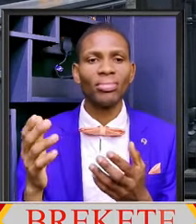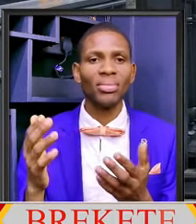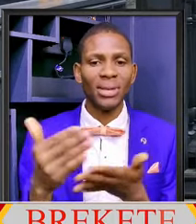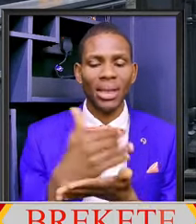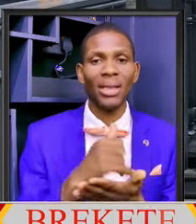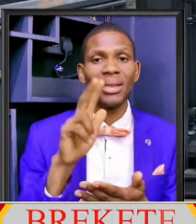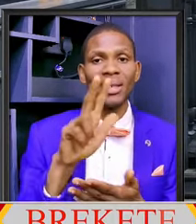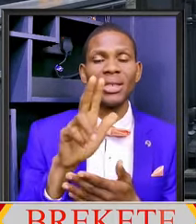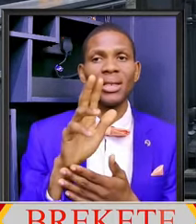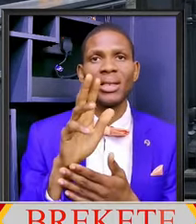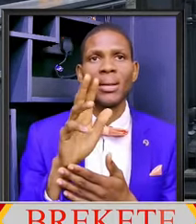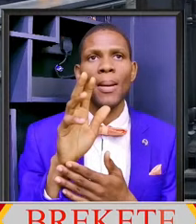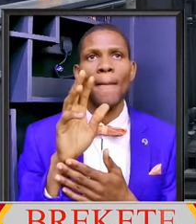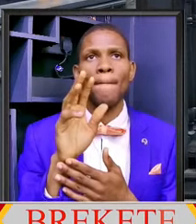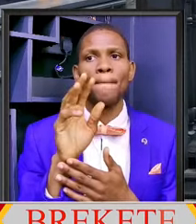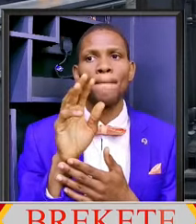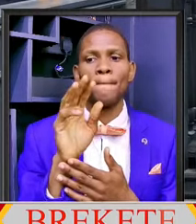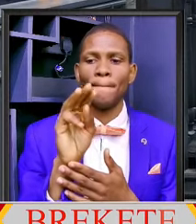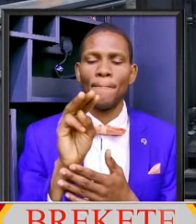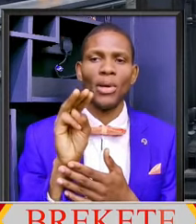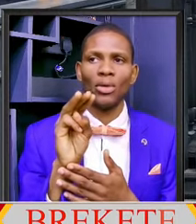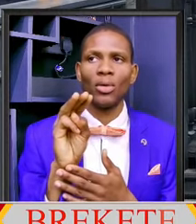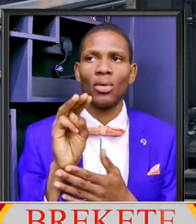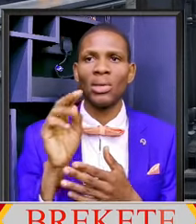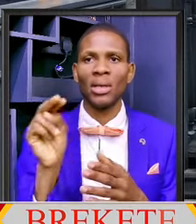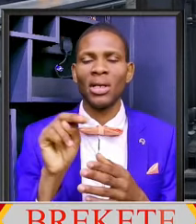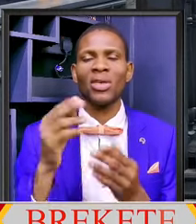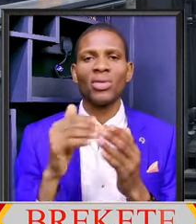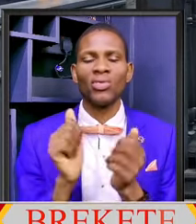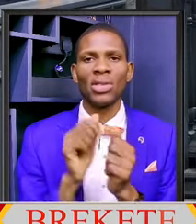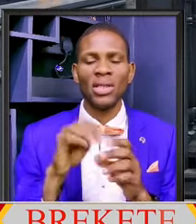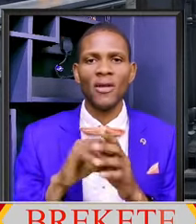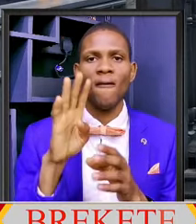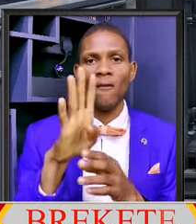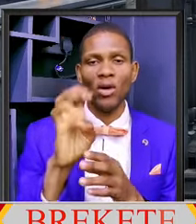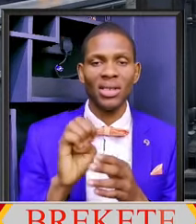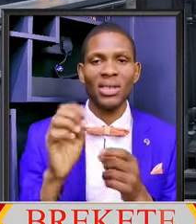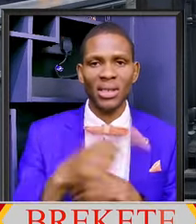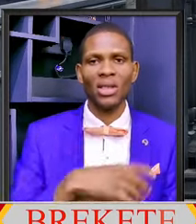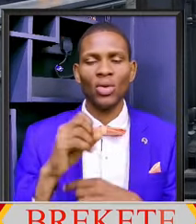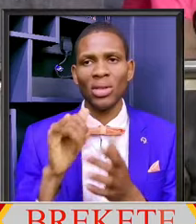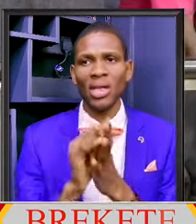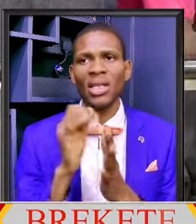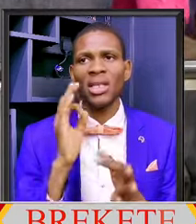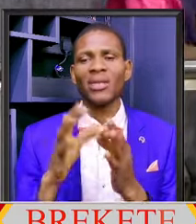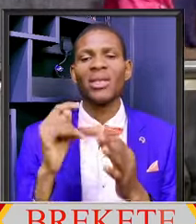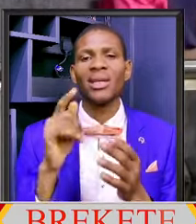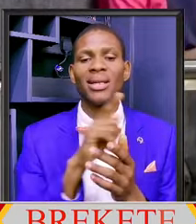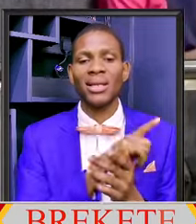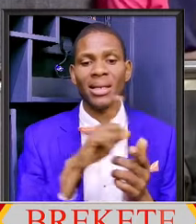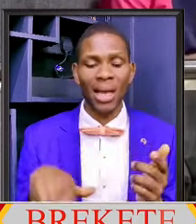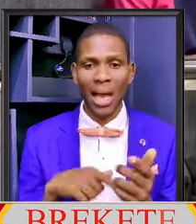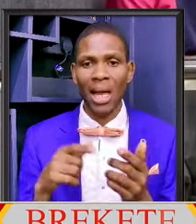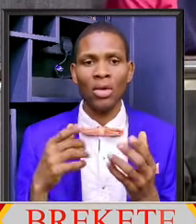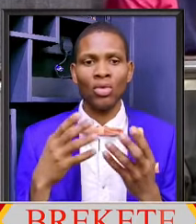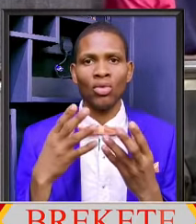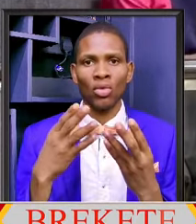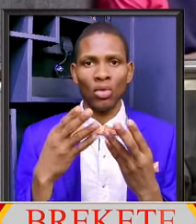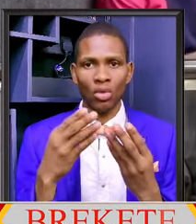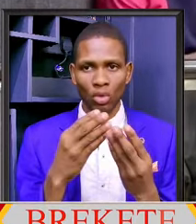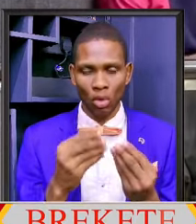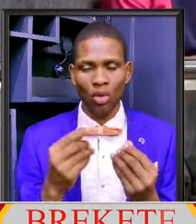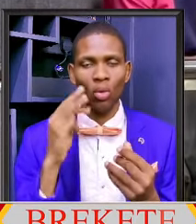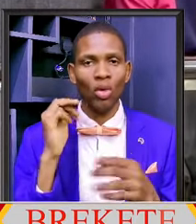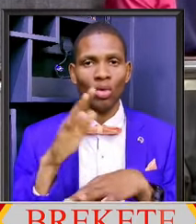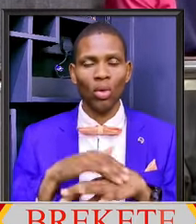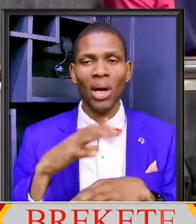3 million naira in within 40 days, so that if the landlord was called and he